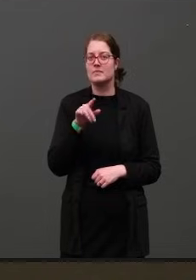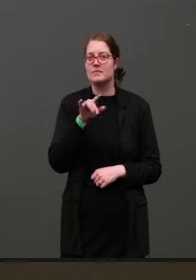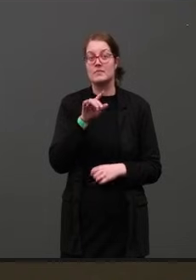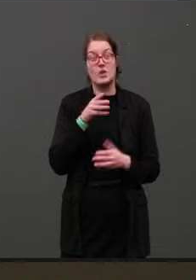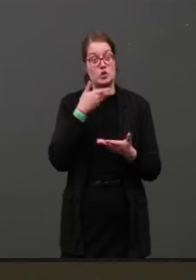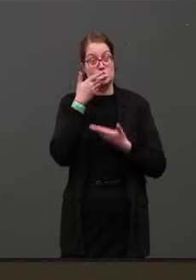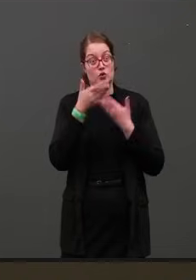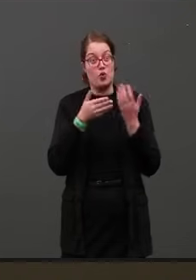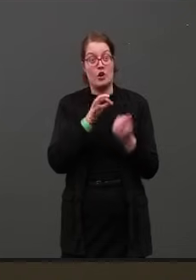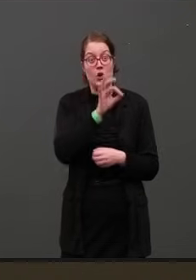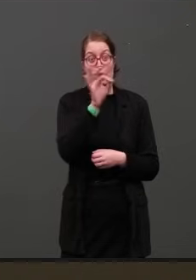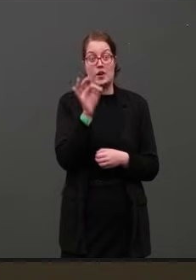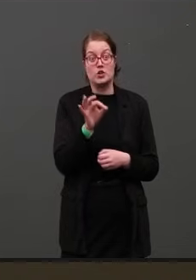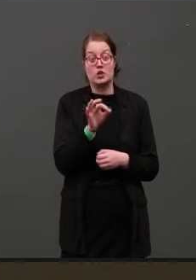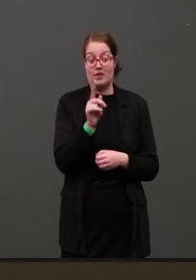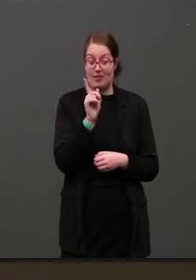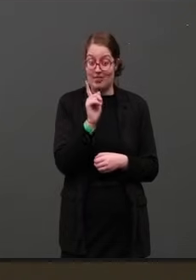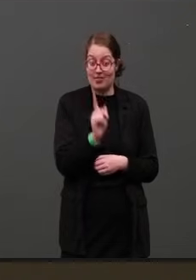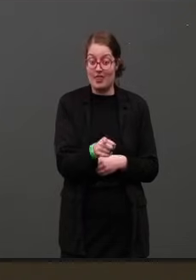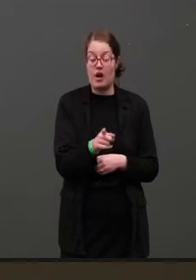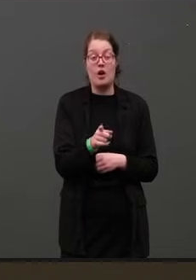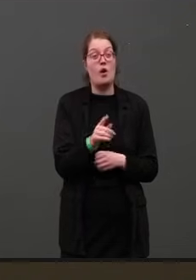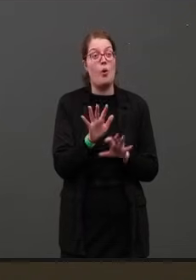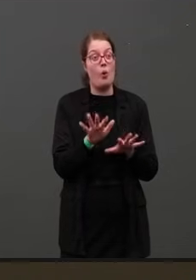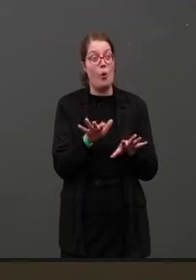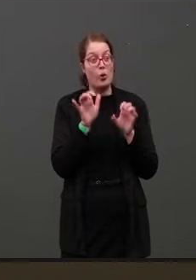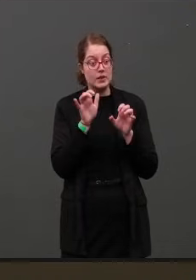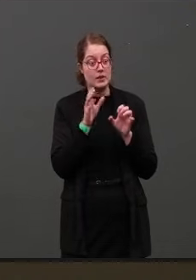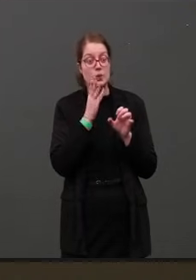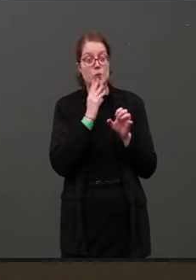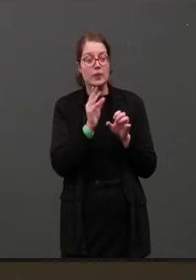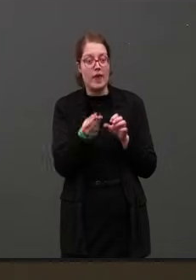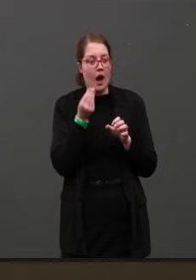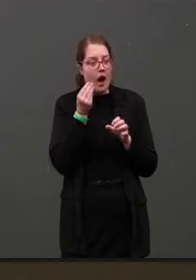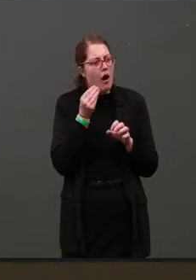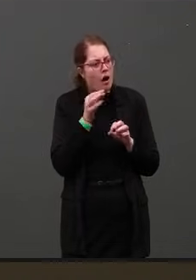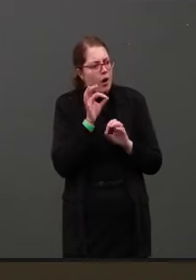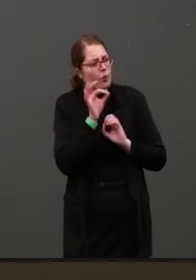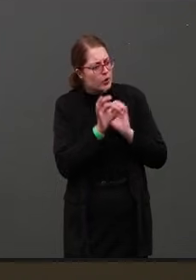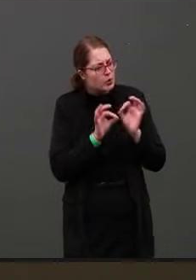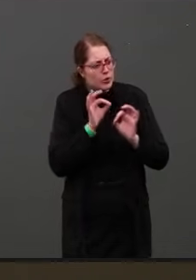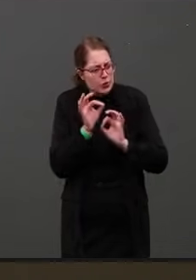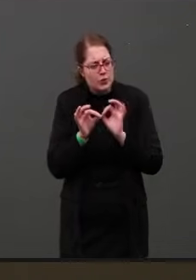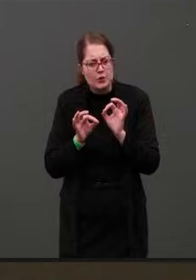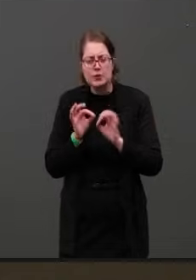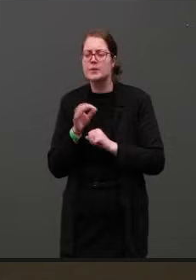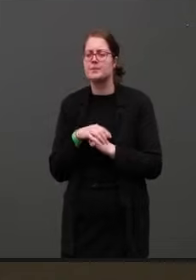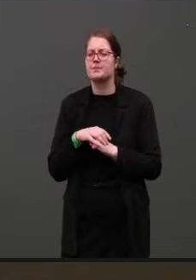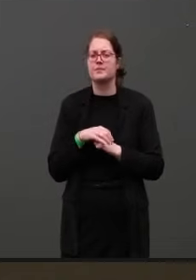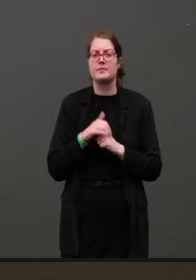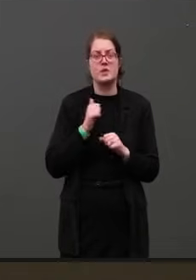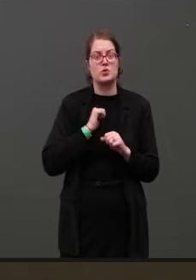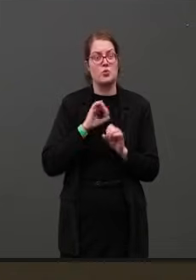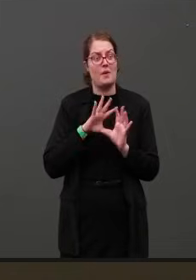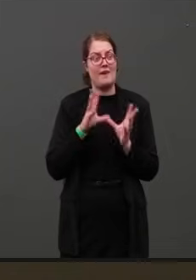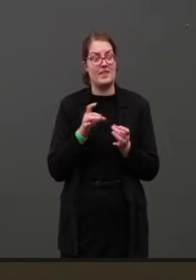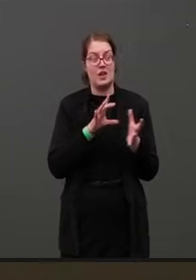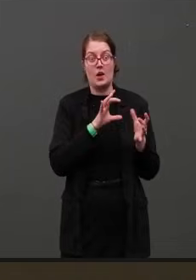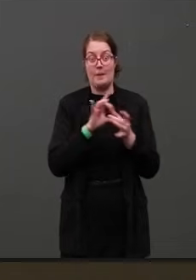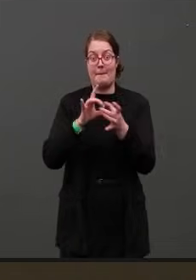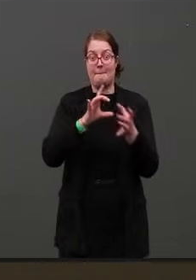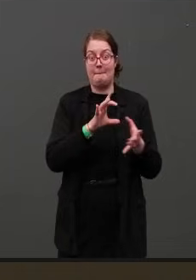through which the audience will see everything that happens in your story. They will assume that everything is related or has